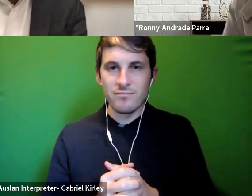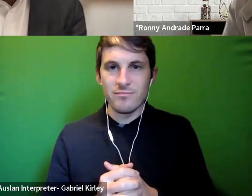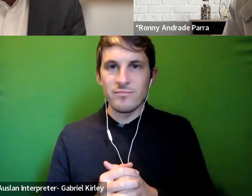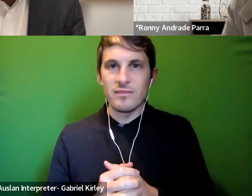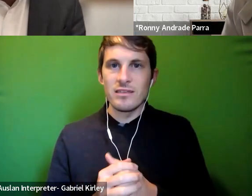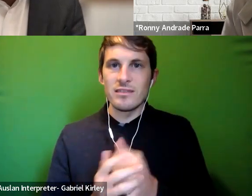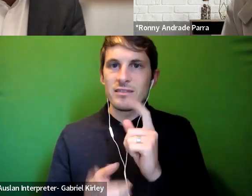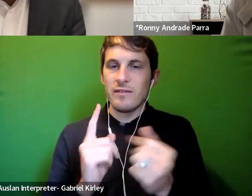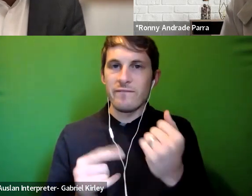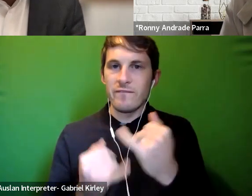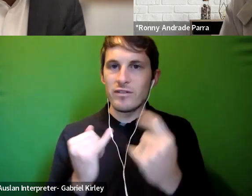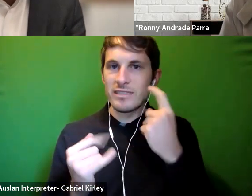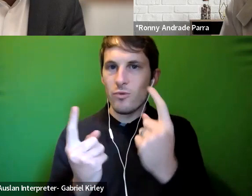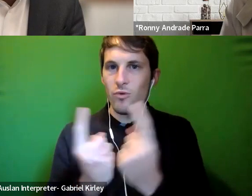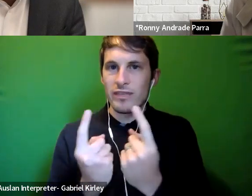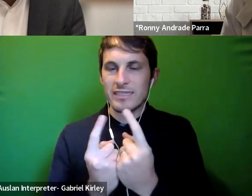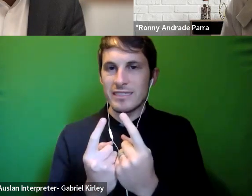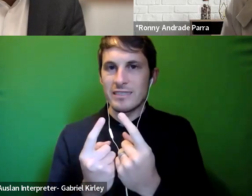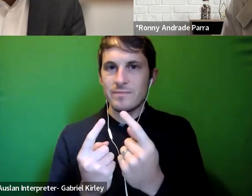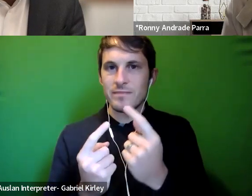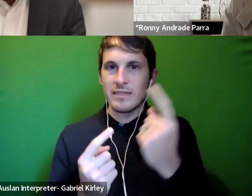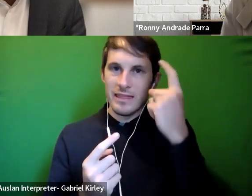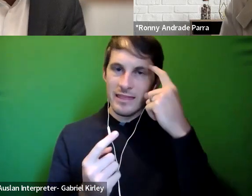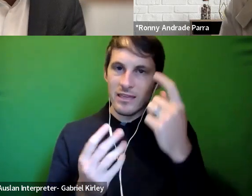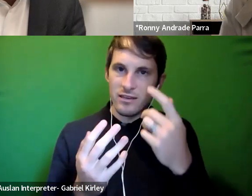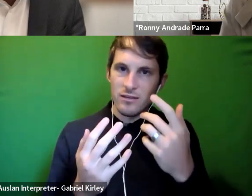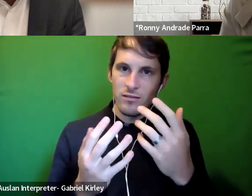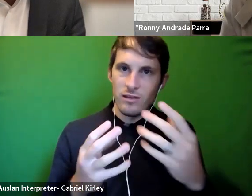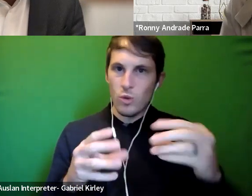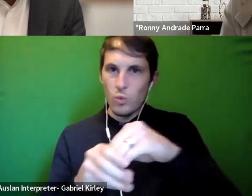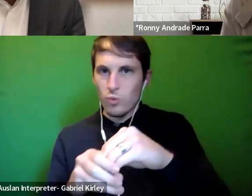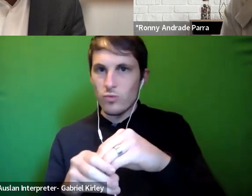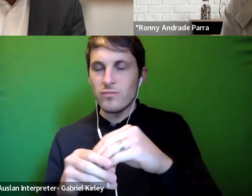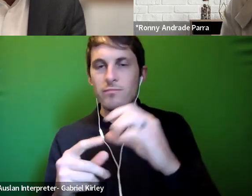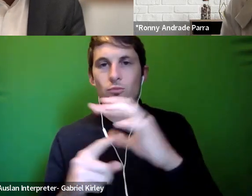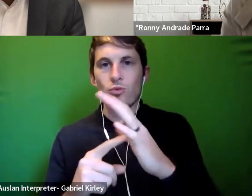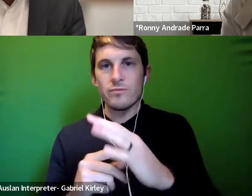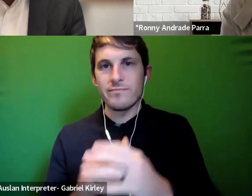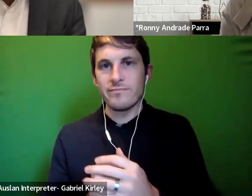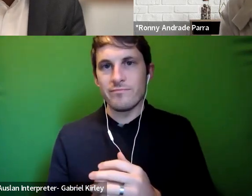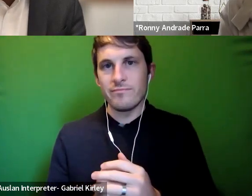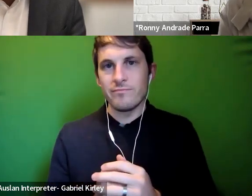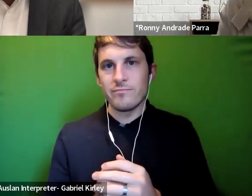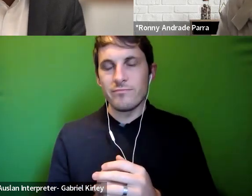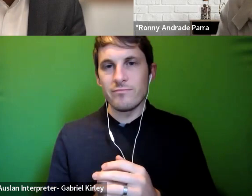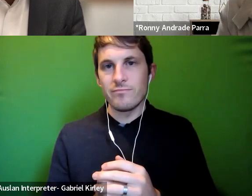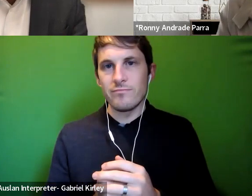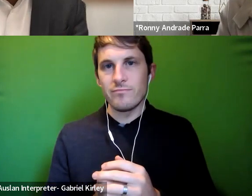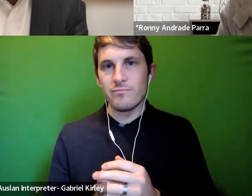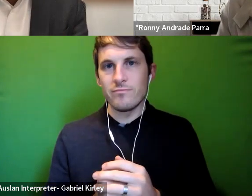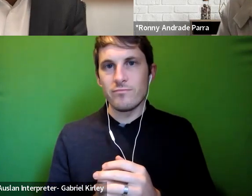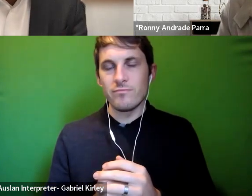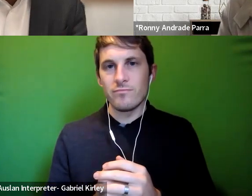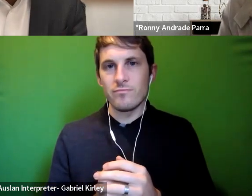things are sorted out and thought through, and I think are very, very important. I'm conscious that from an